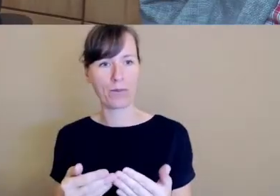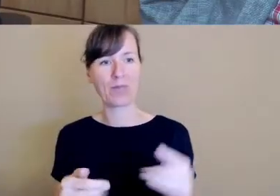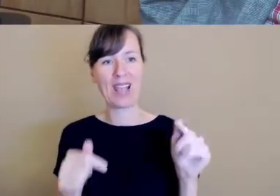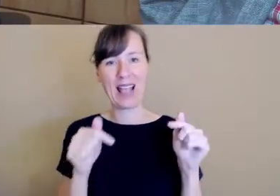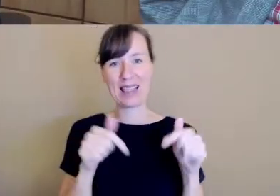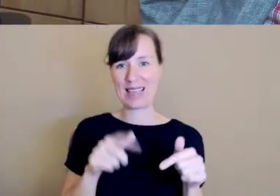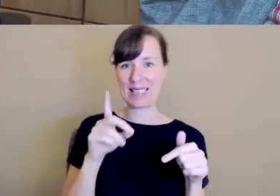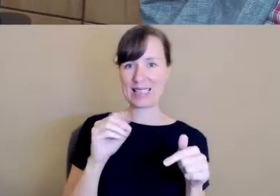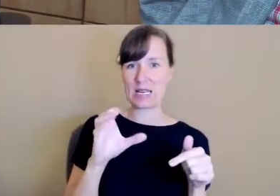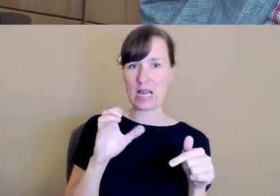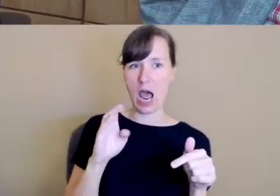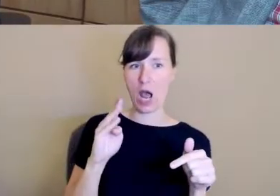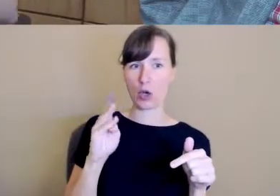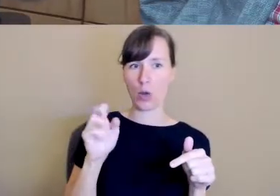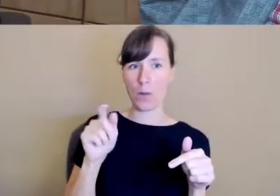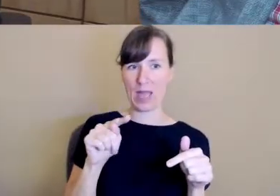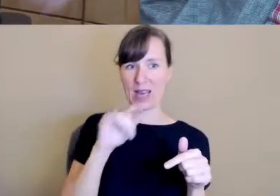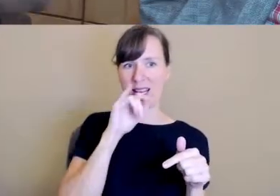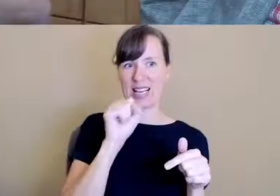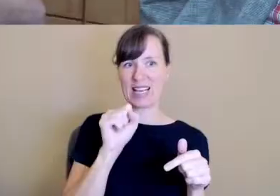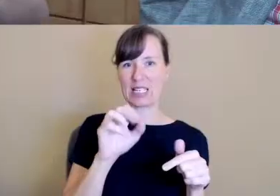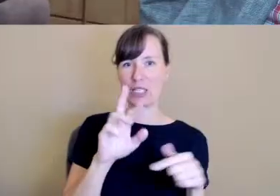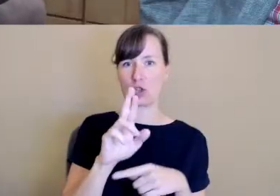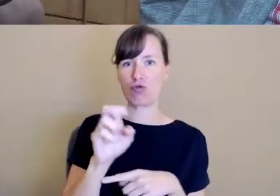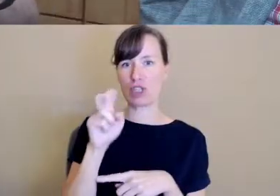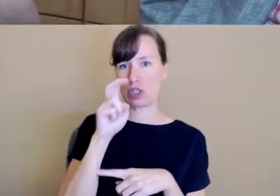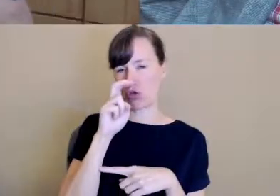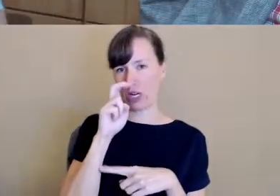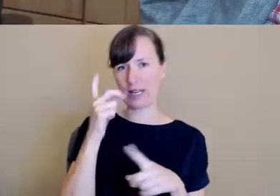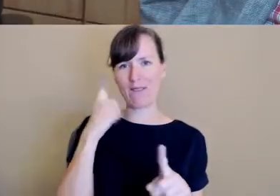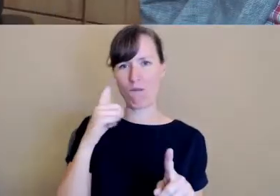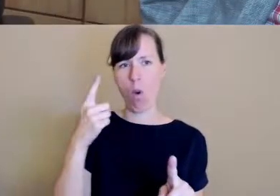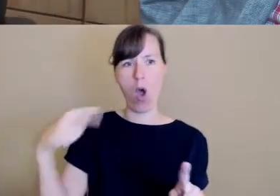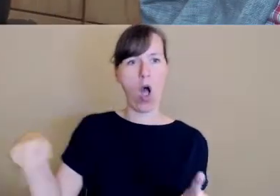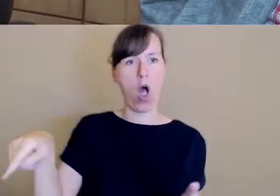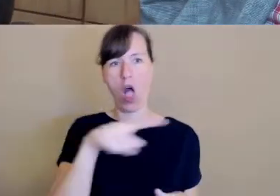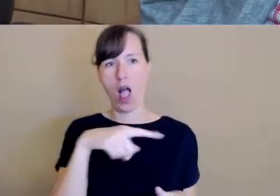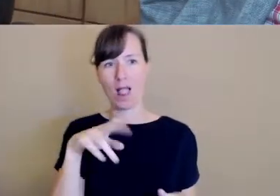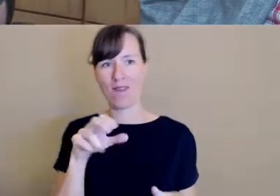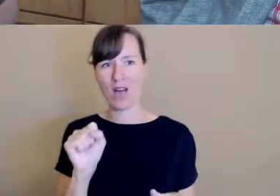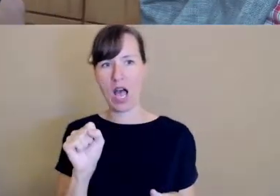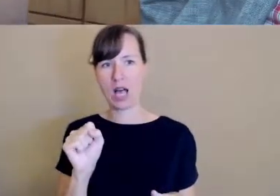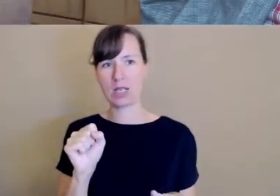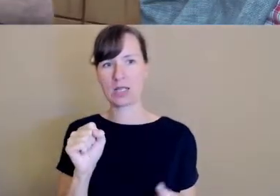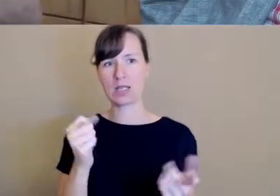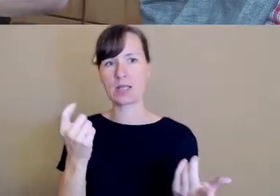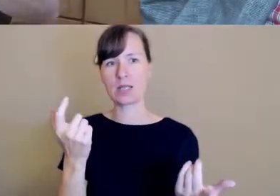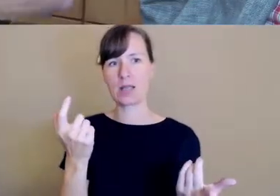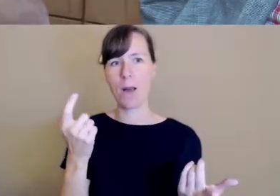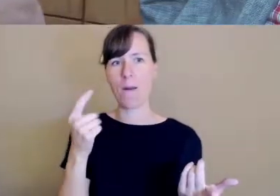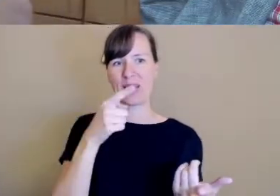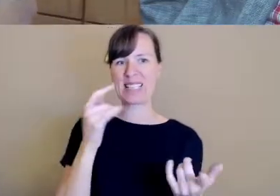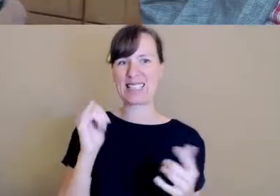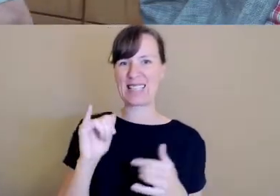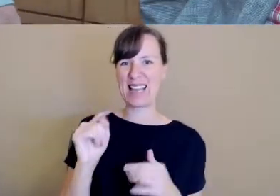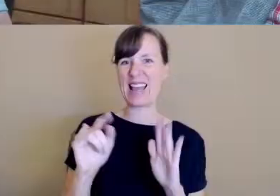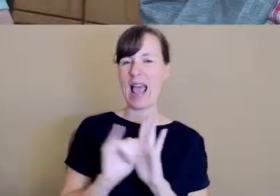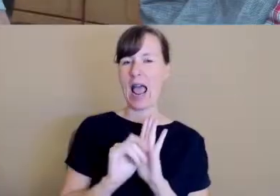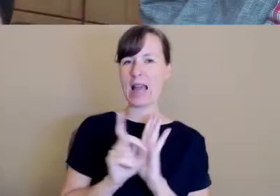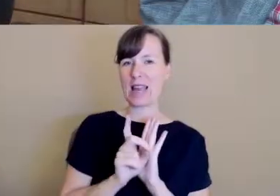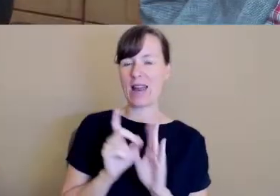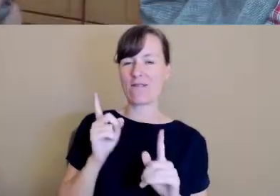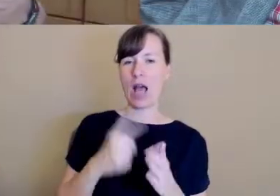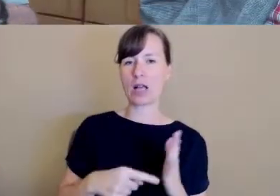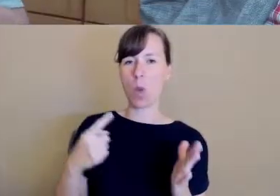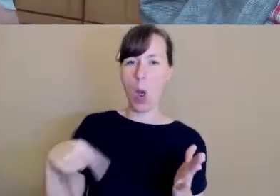is restrictive for all of us because it identifies what we have to